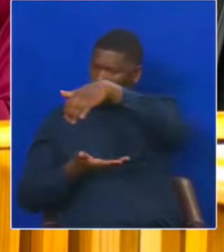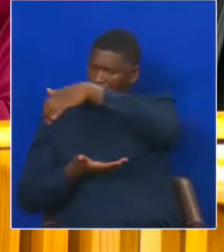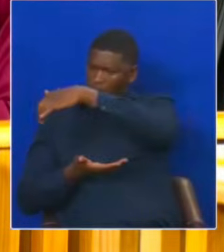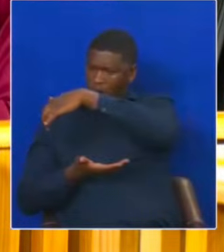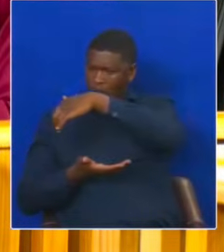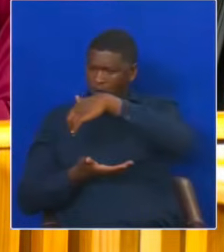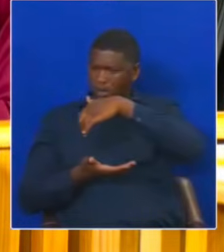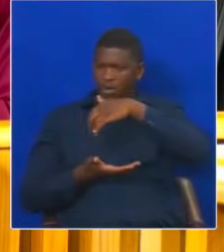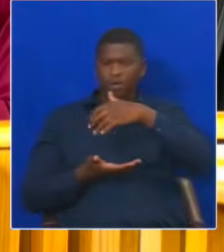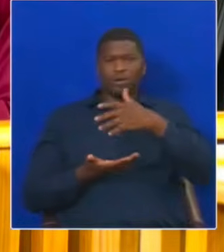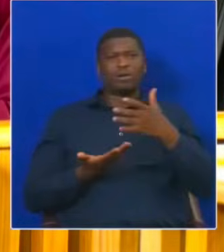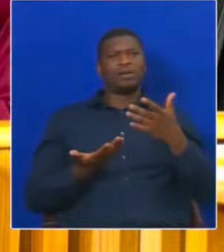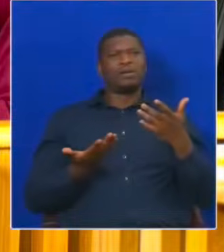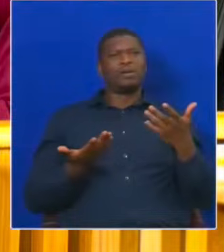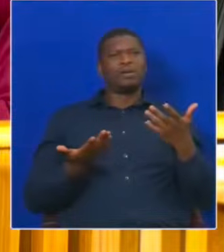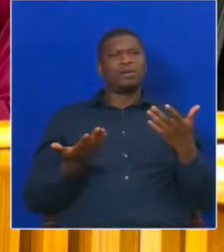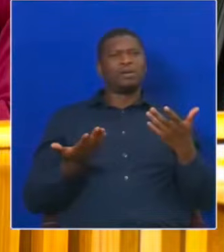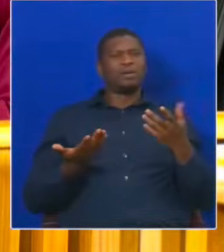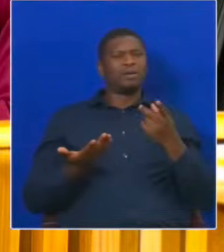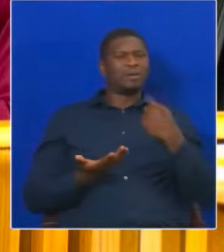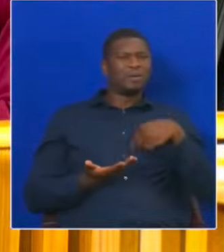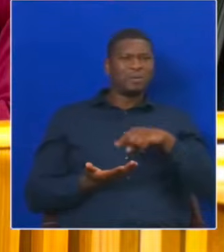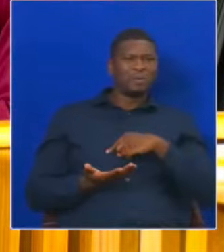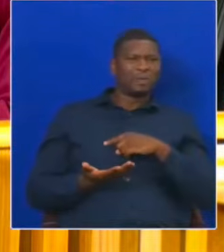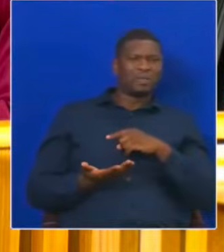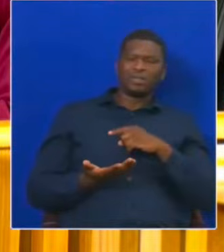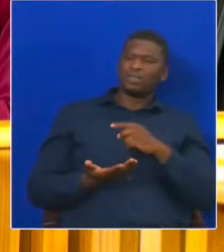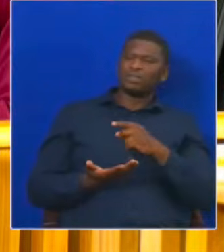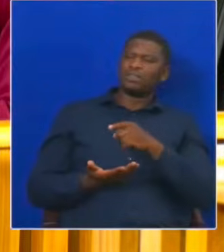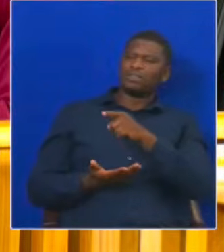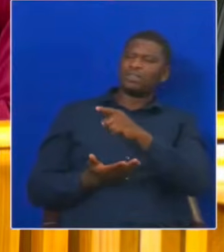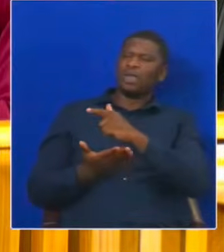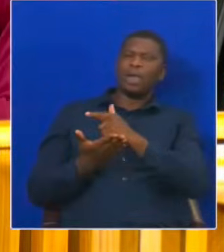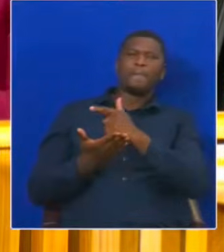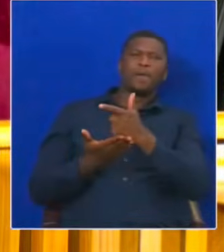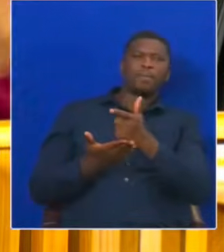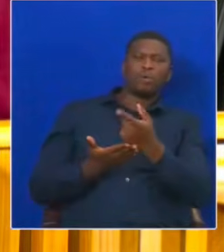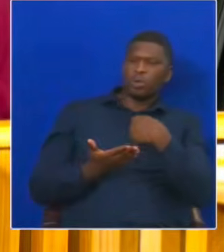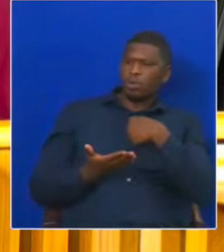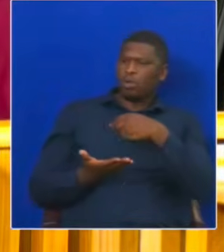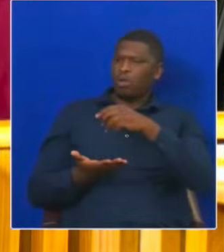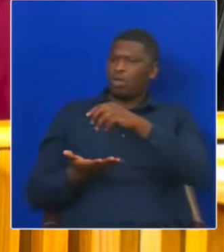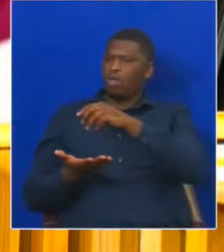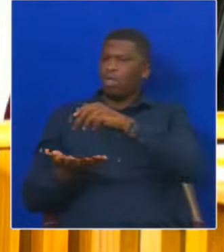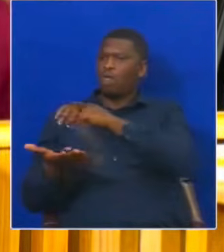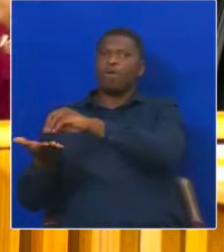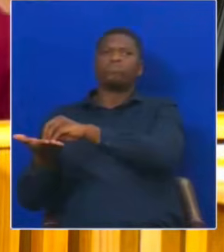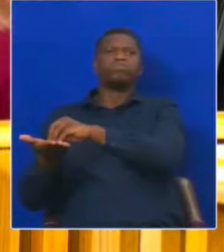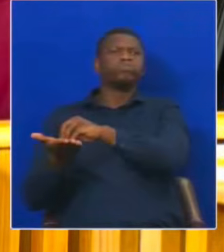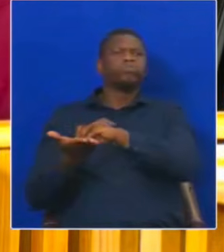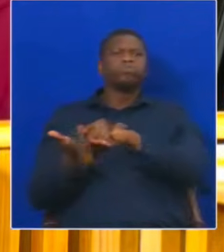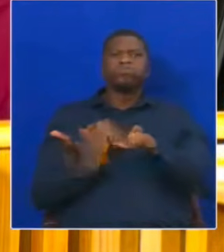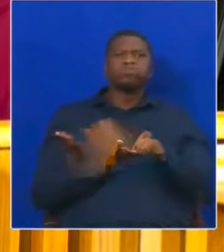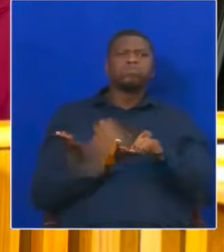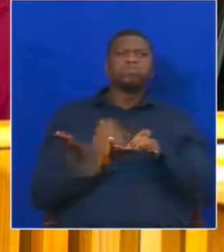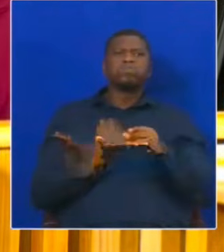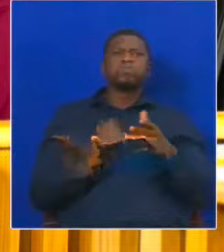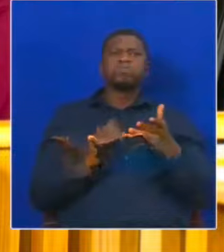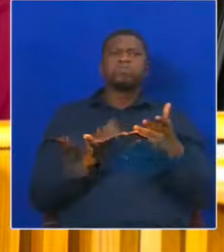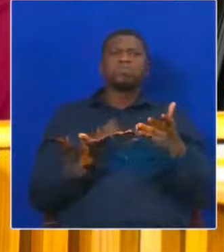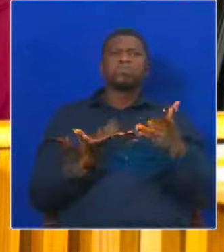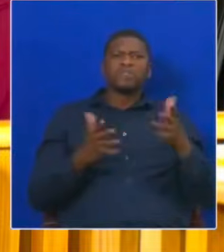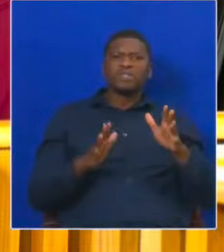one take a MacBook and never book it into the